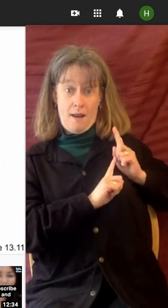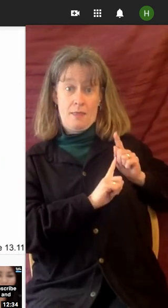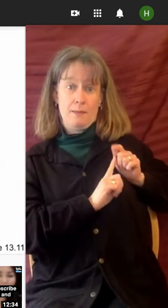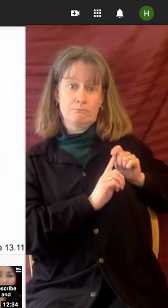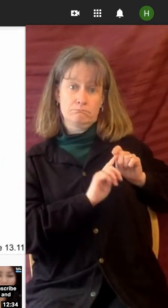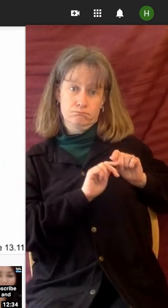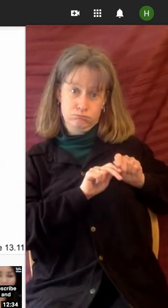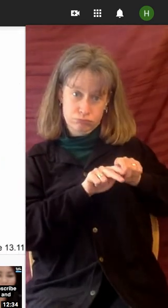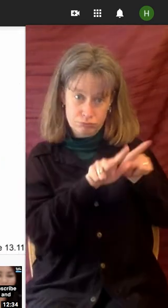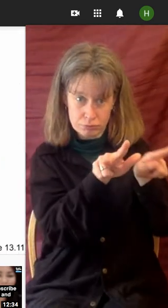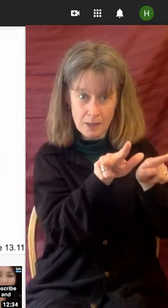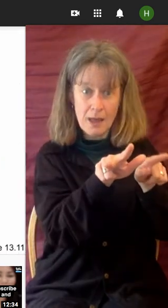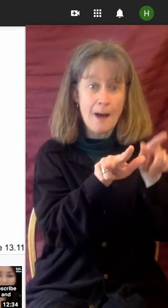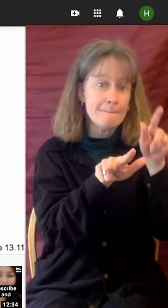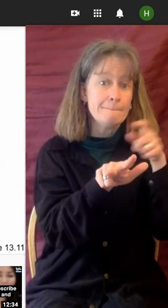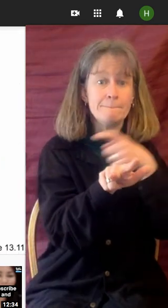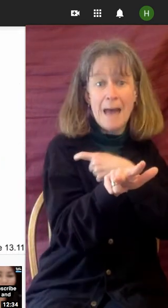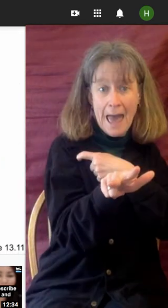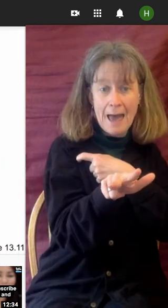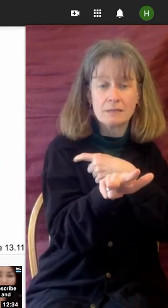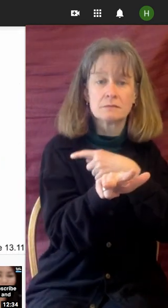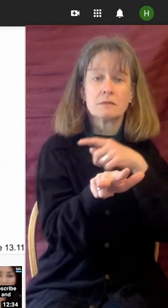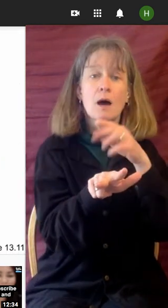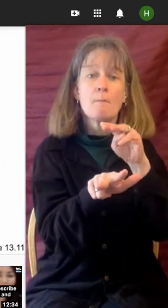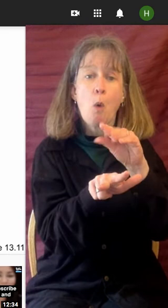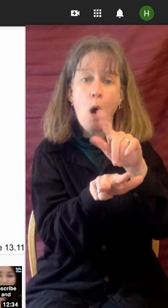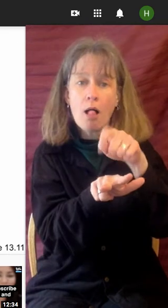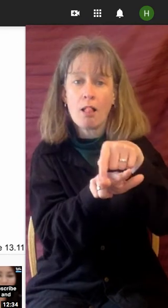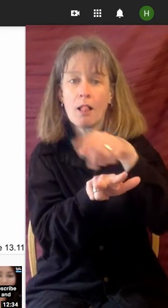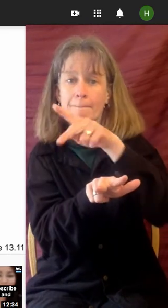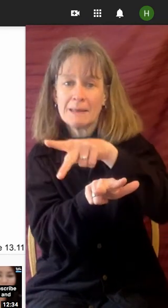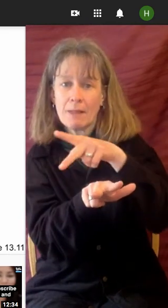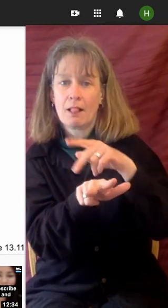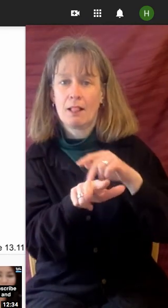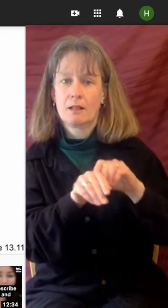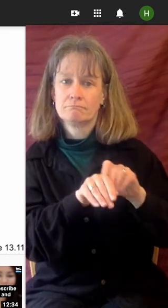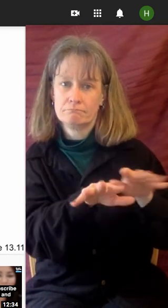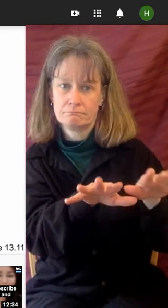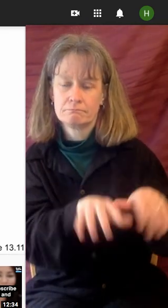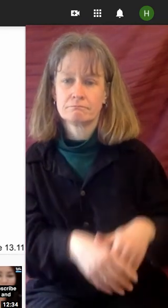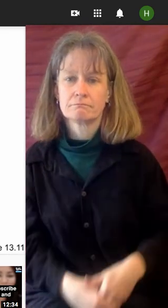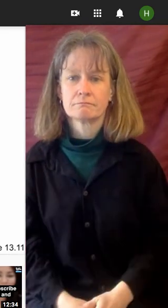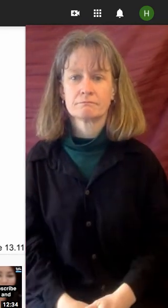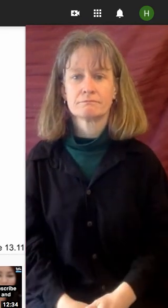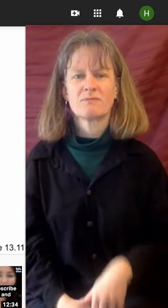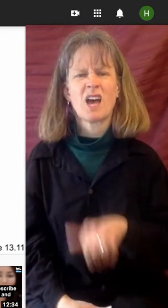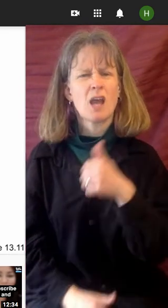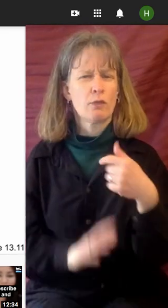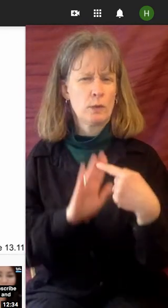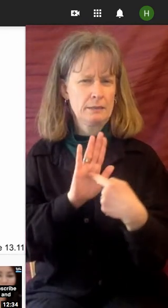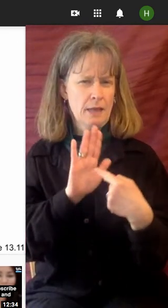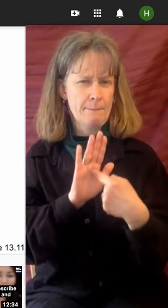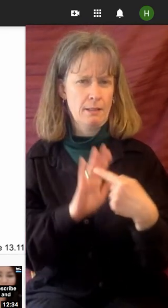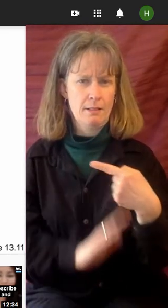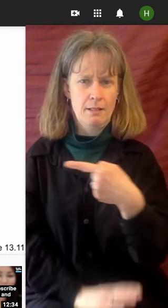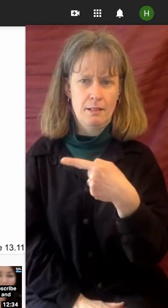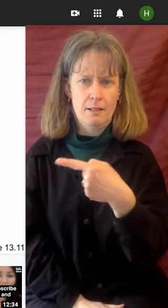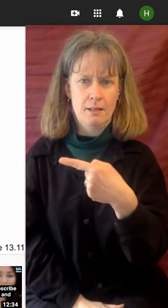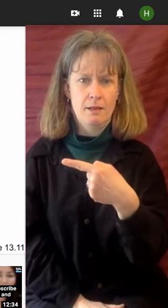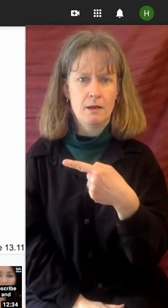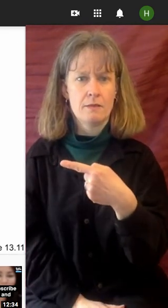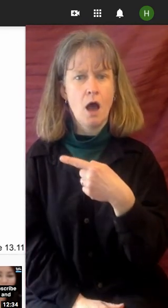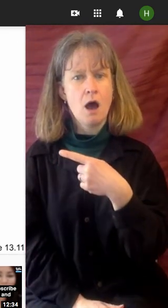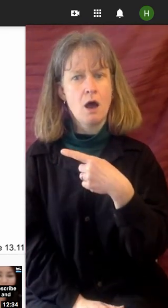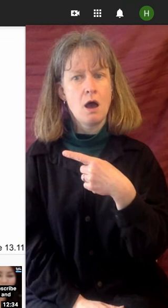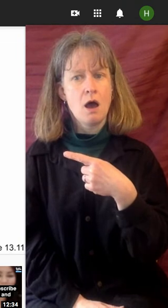Another picture of that, these wrist bones and arm bones in a human and a